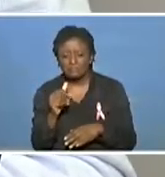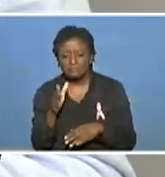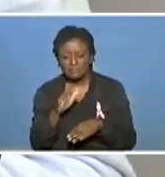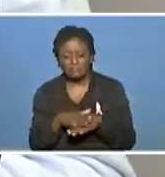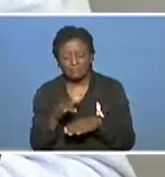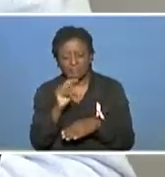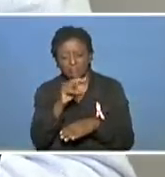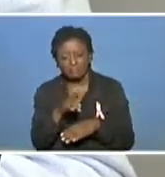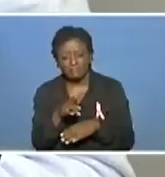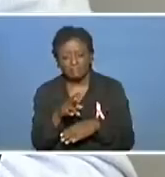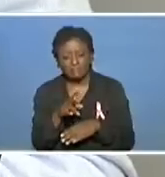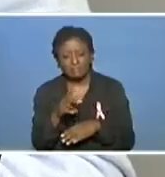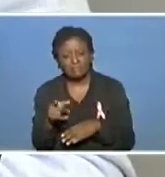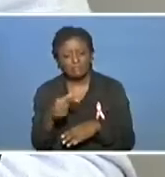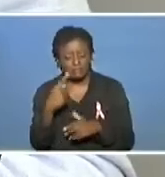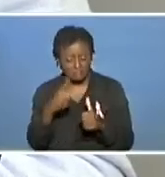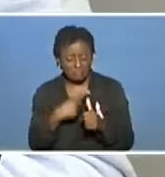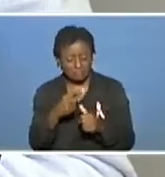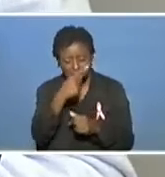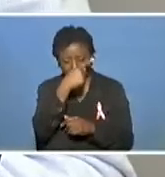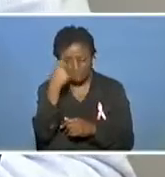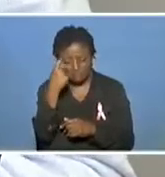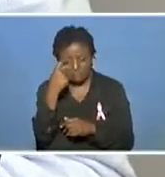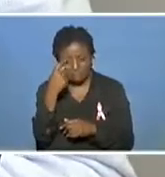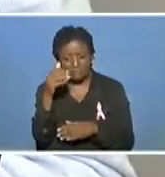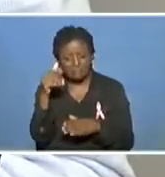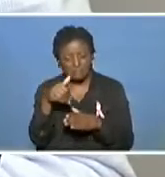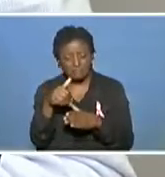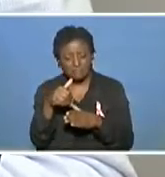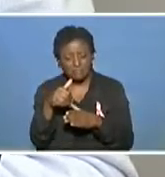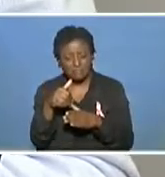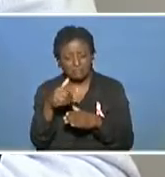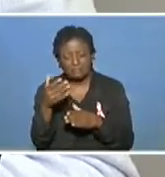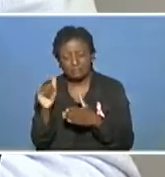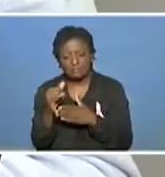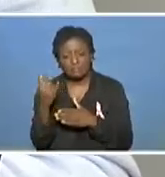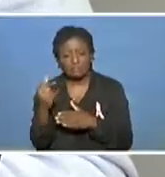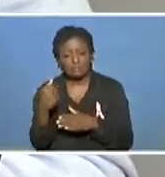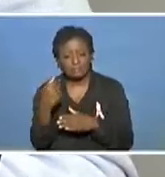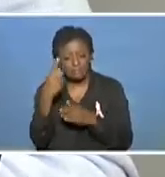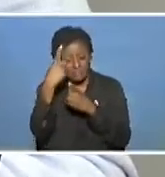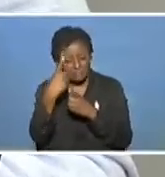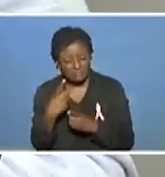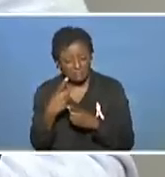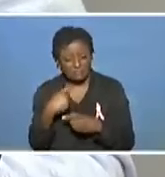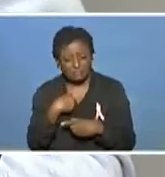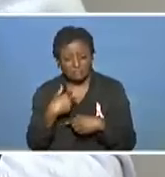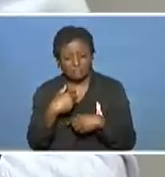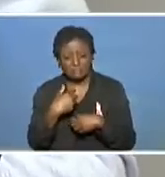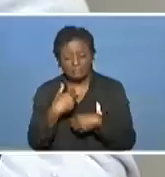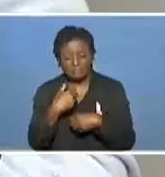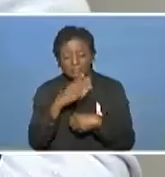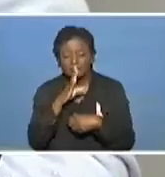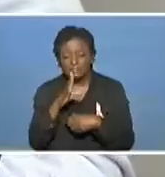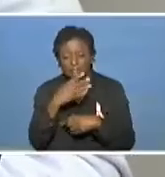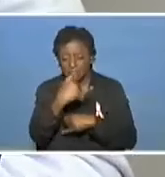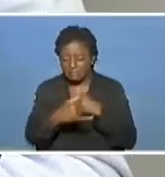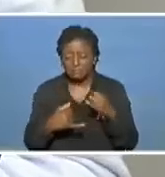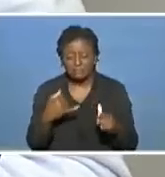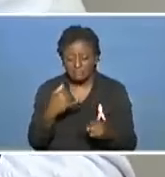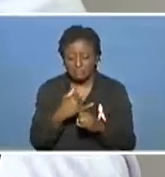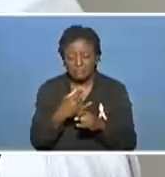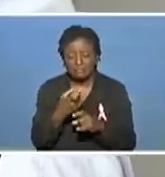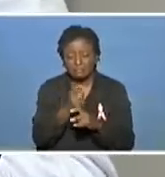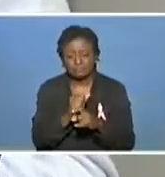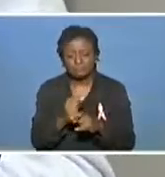Illinois, and I determined that I'll make it internationally from the Bahamas. Well, it took about 20 years to do it, but anyhow, it's